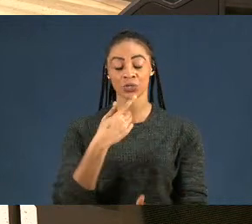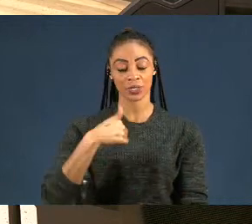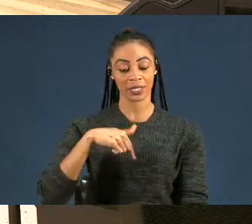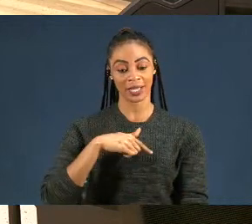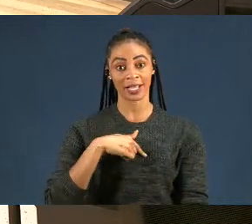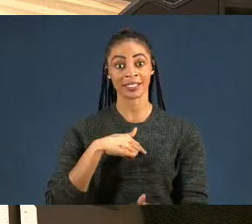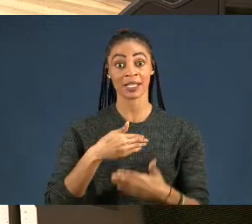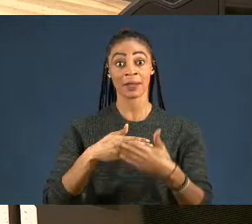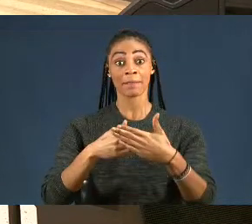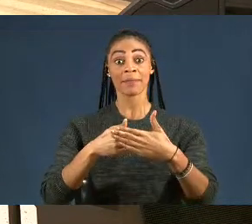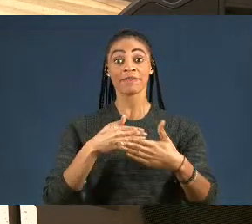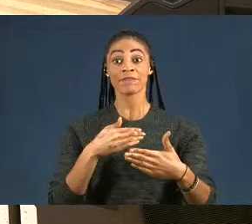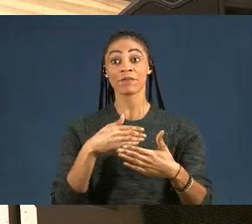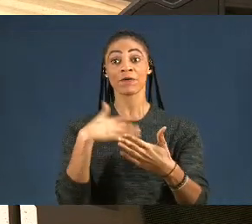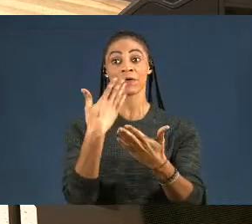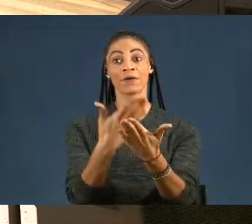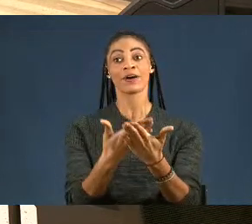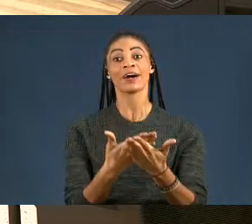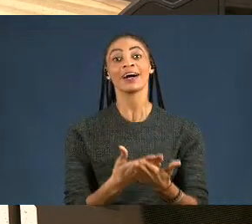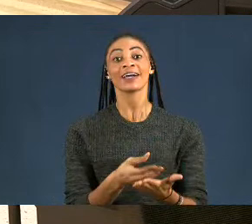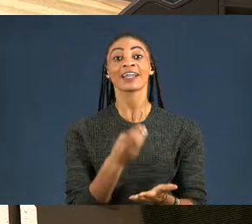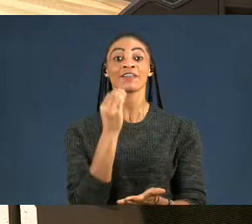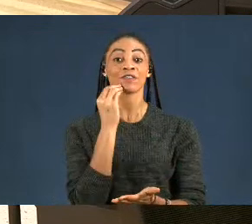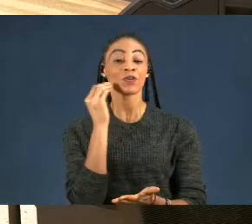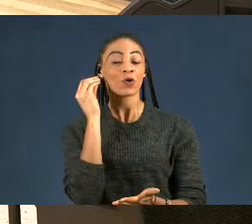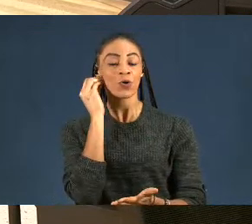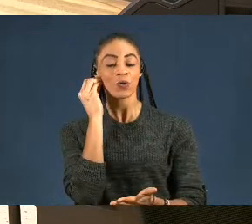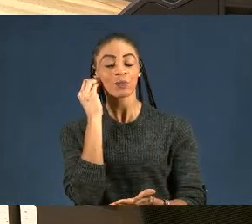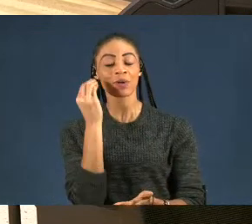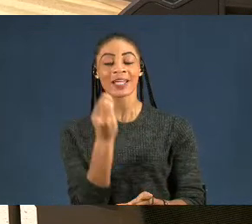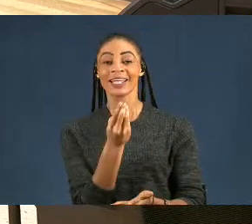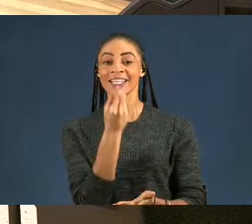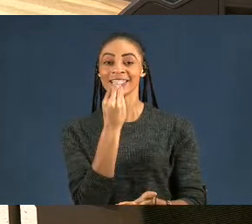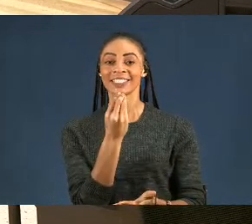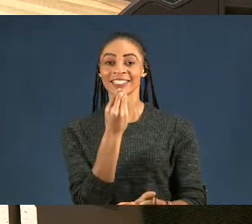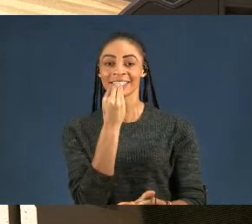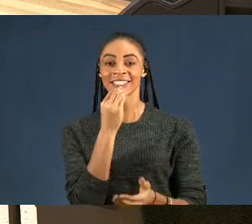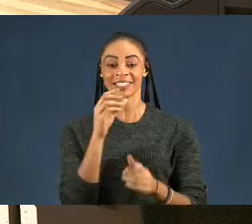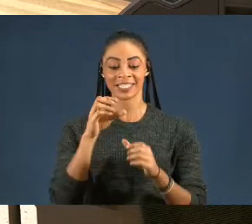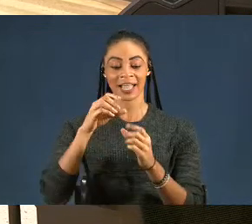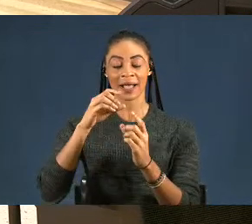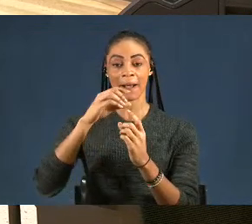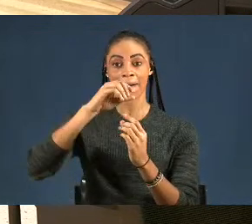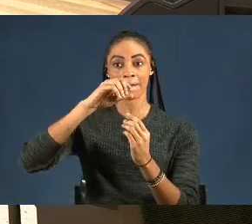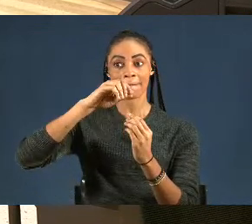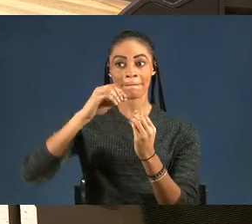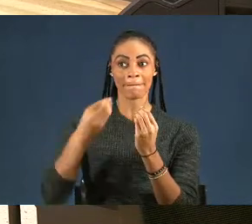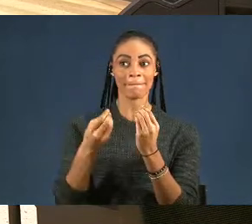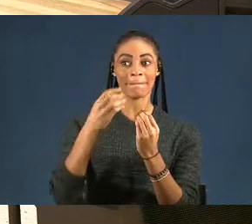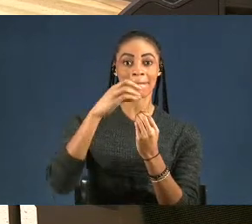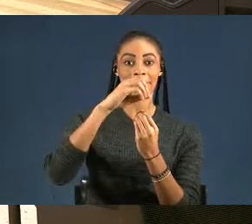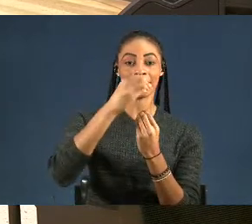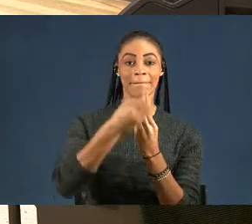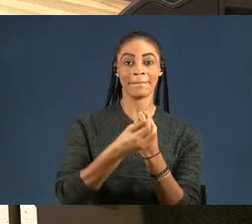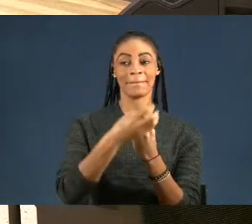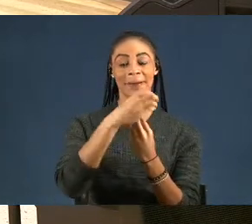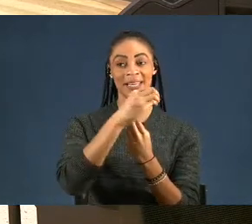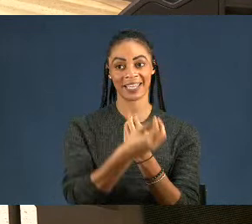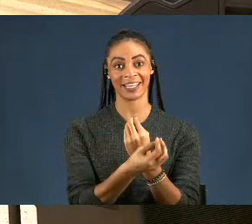if you're a man, grab a banana on the way. Eat something. Bite